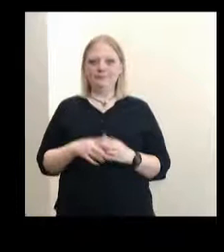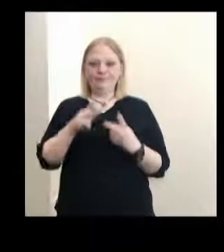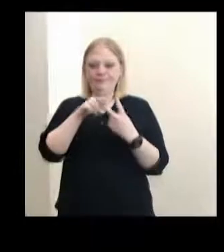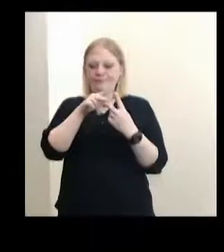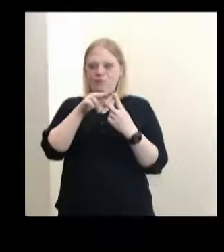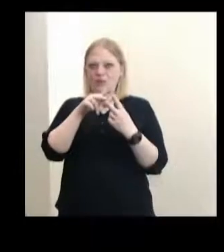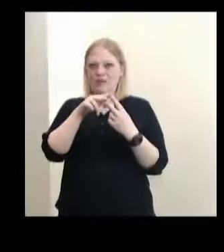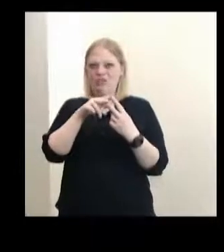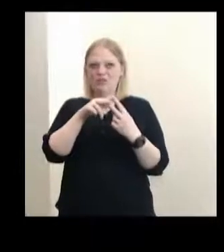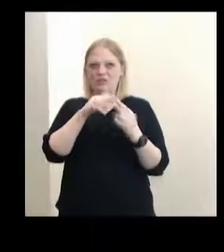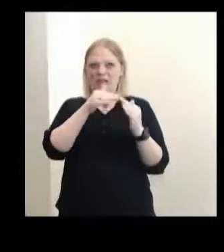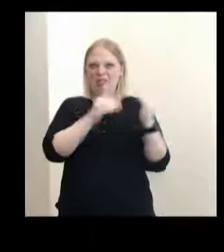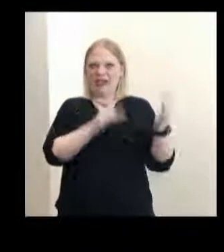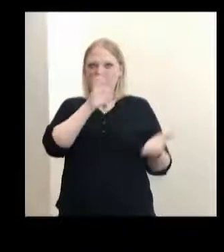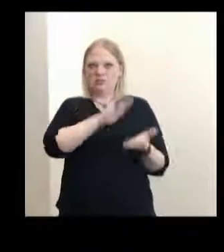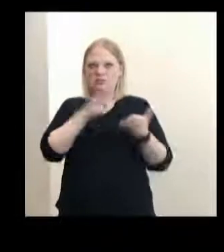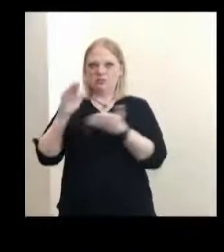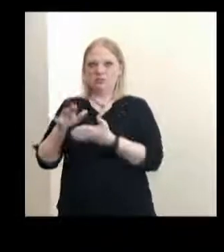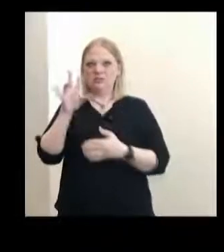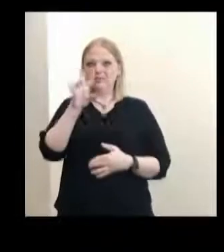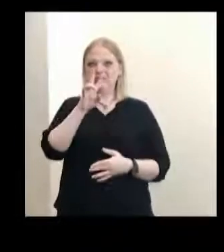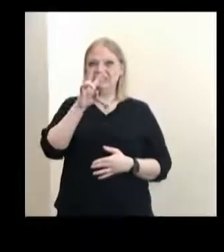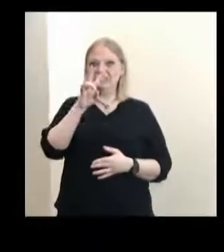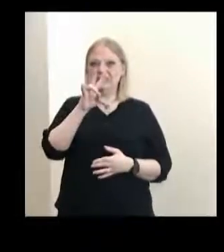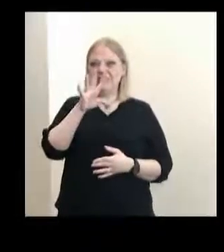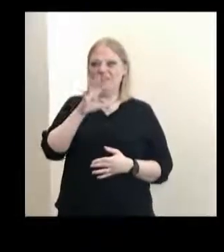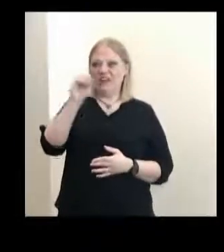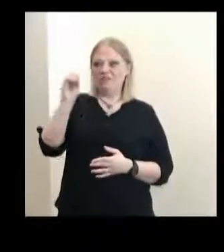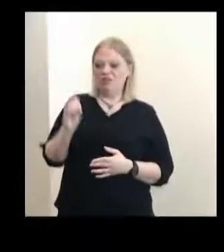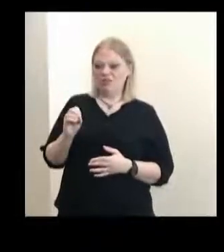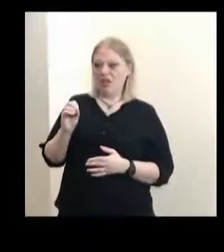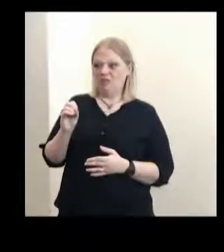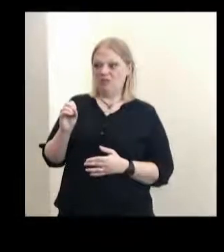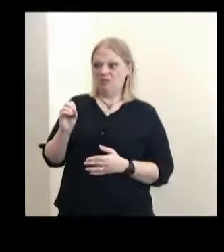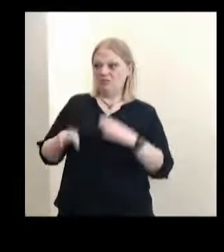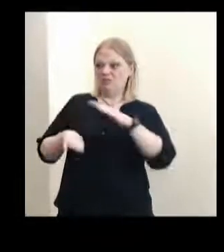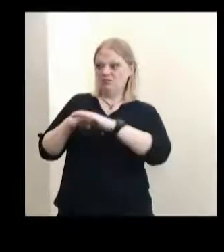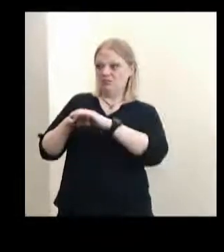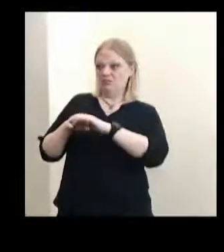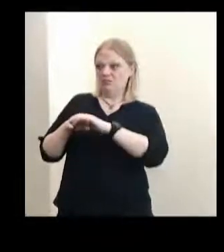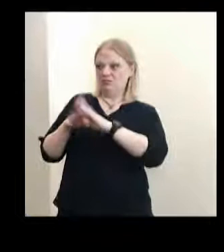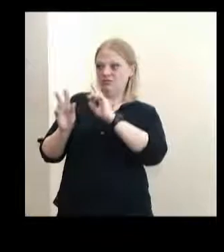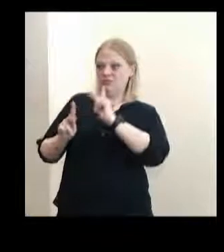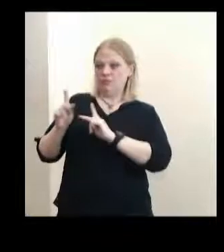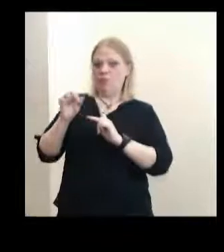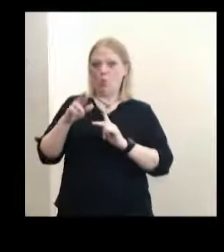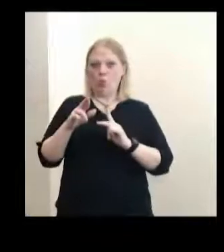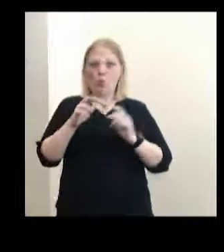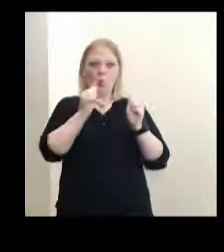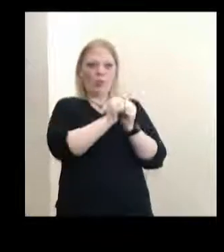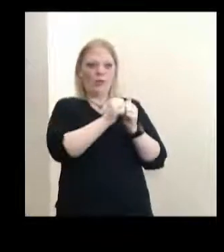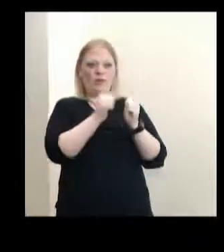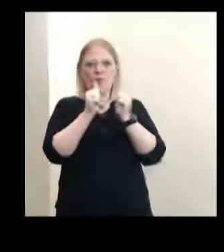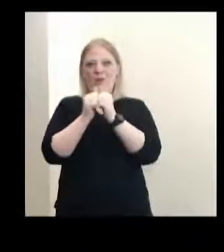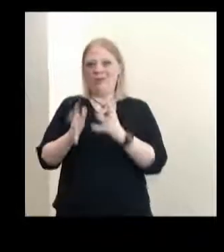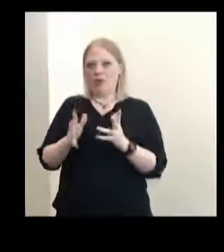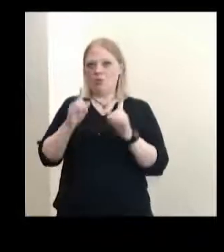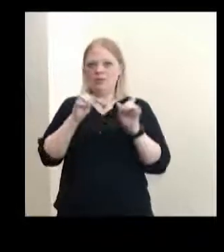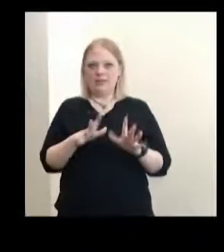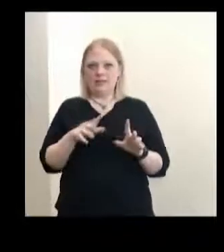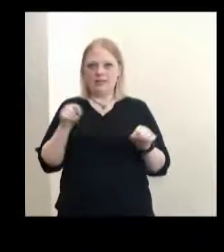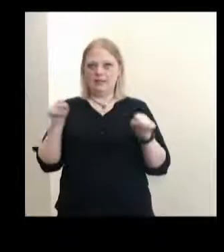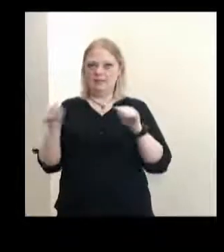less, the 75% occupancy or these other numbers with or without testing. On April 2nd,